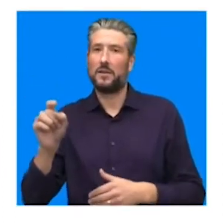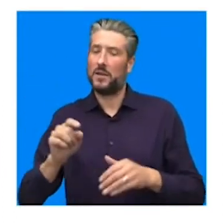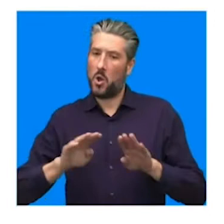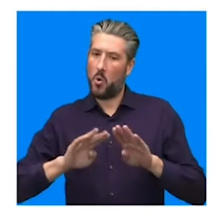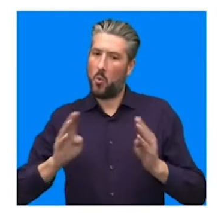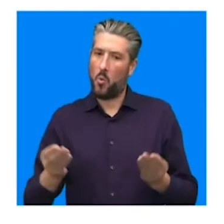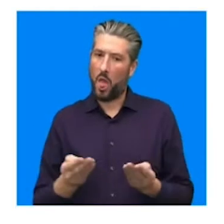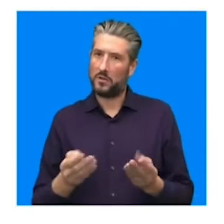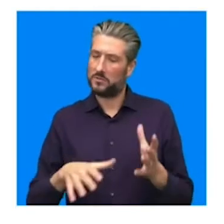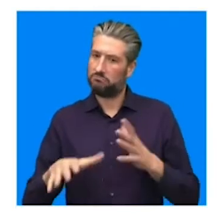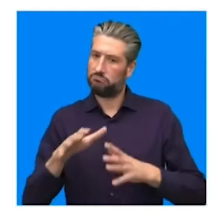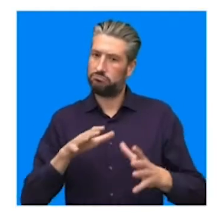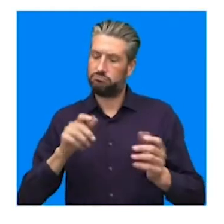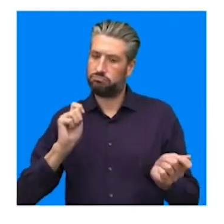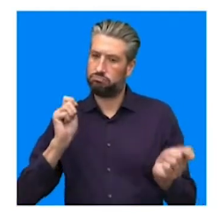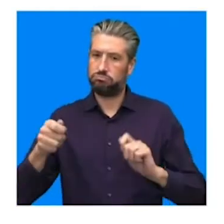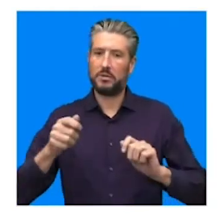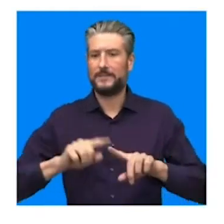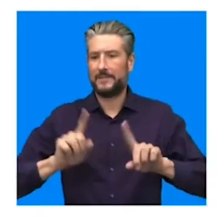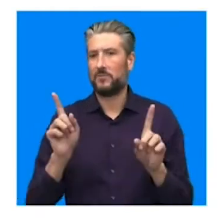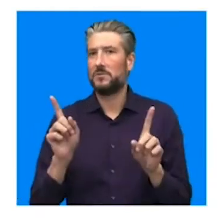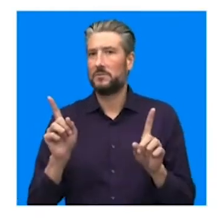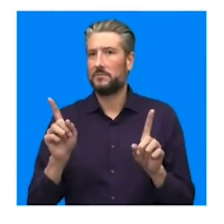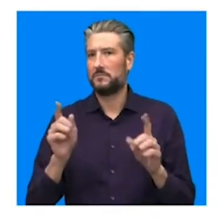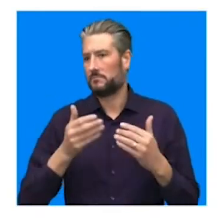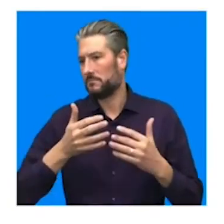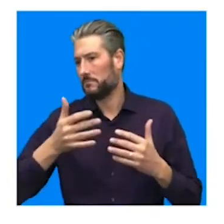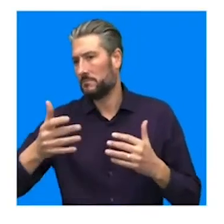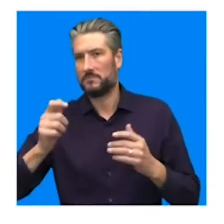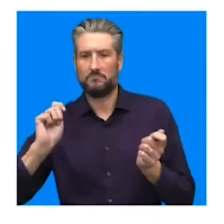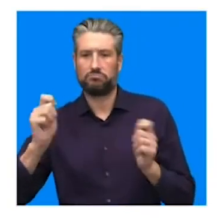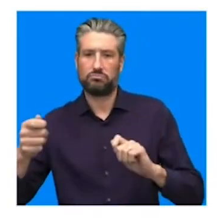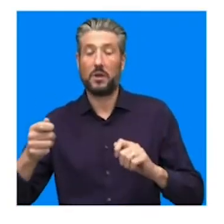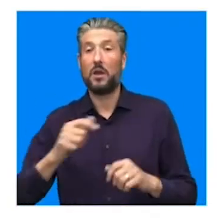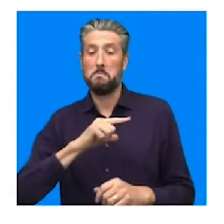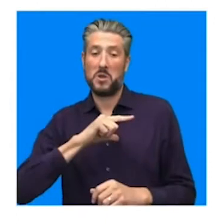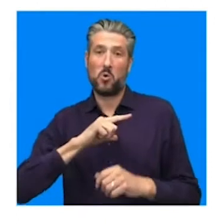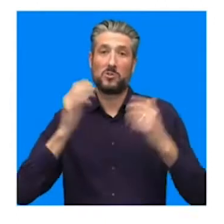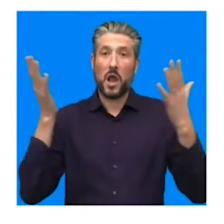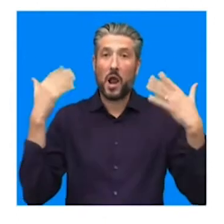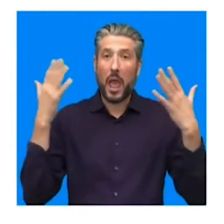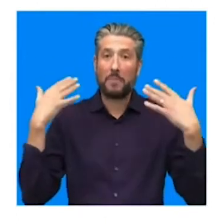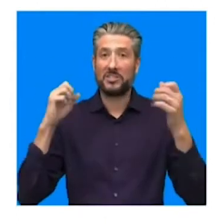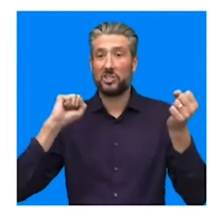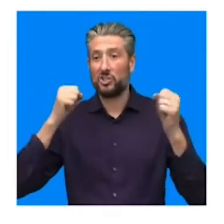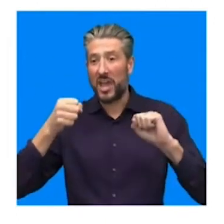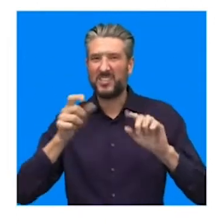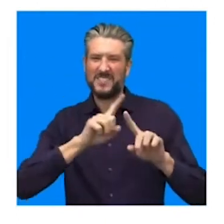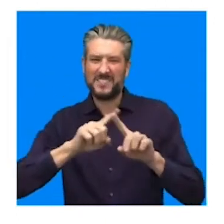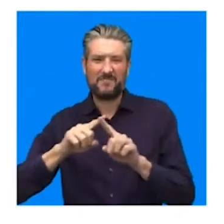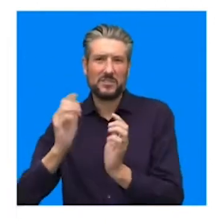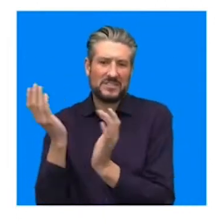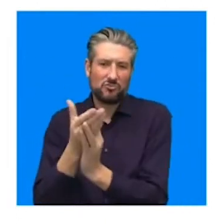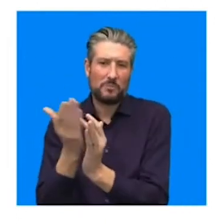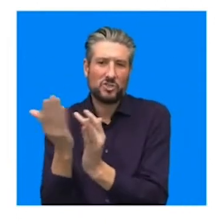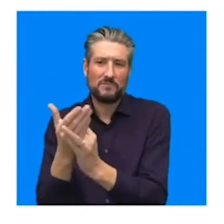different. We'll have been dealing with climate change and disruptions in a variety of